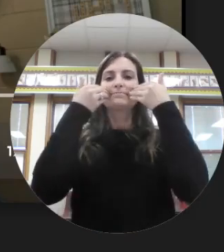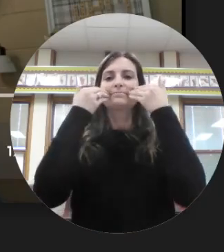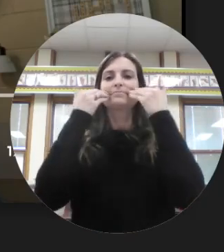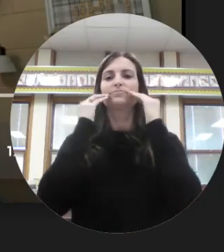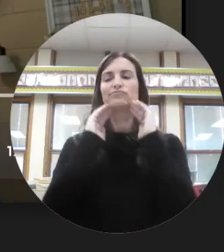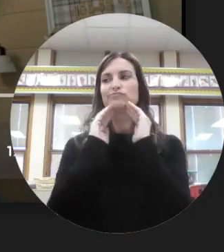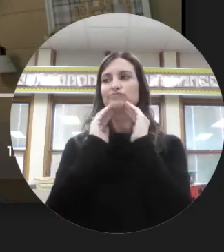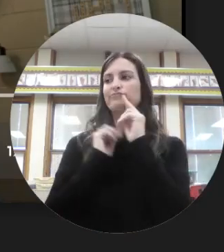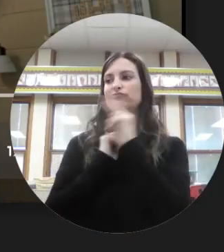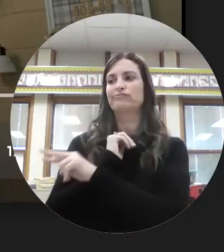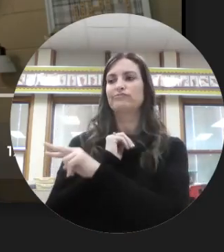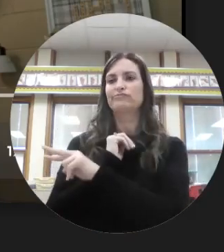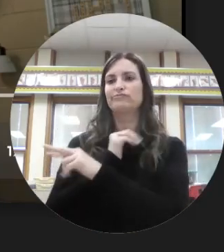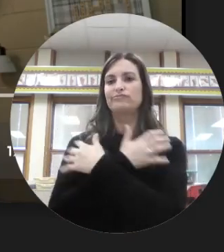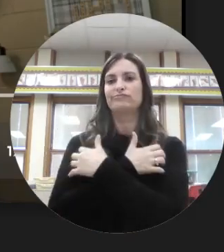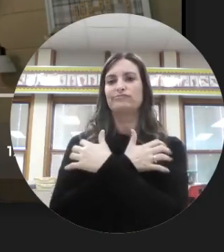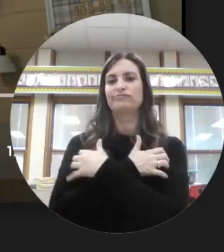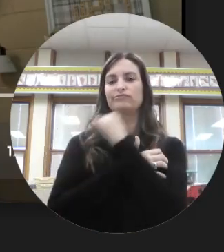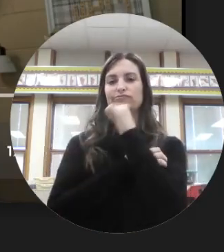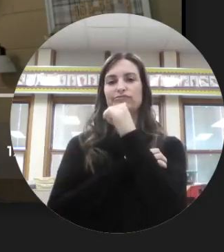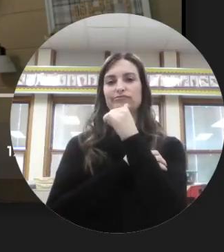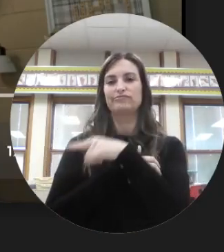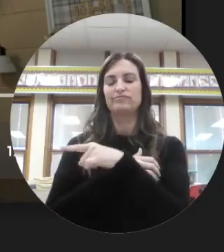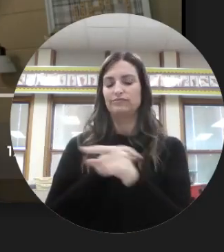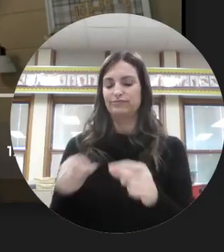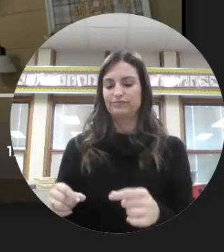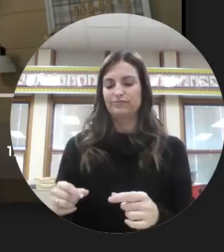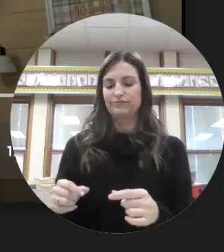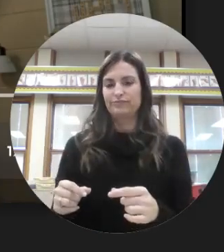cubs, who suddenly took great interest in a pebble on the ground.